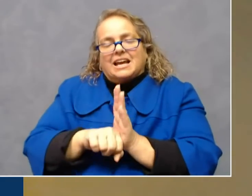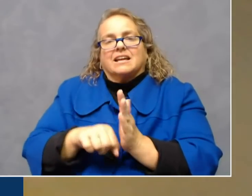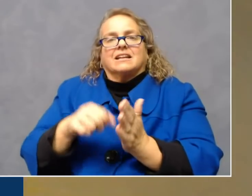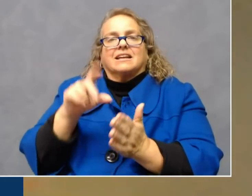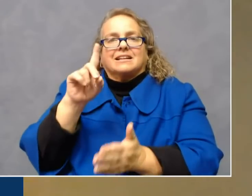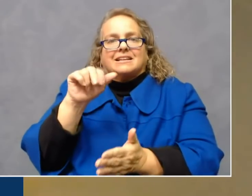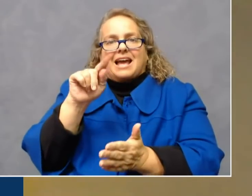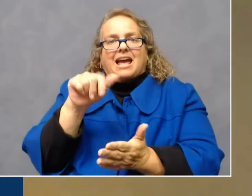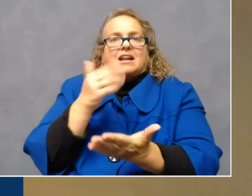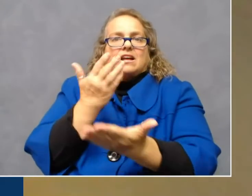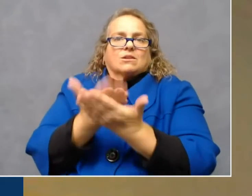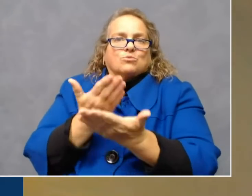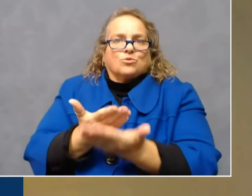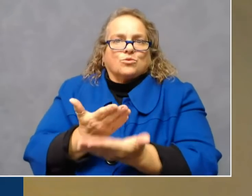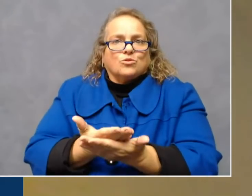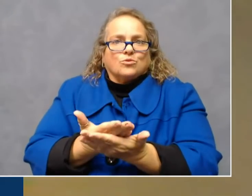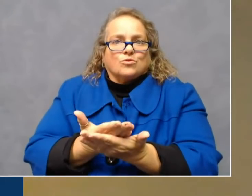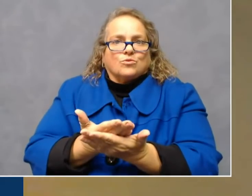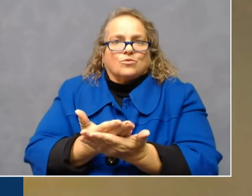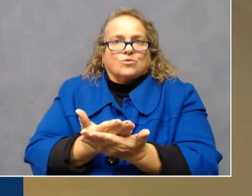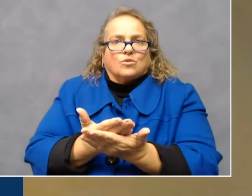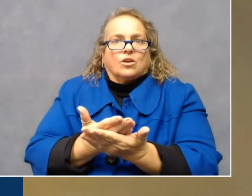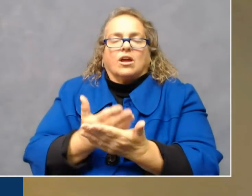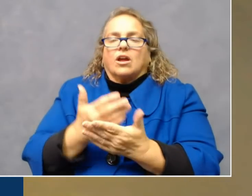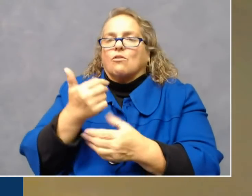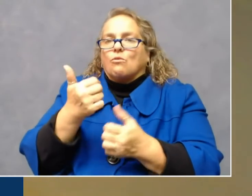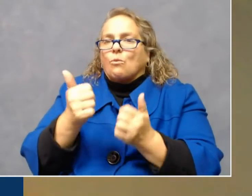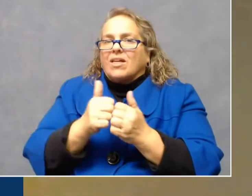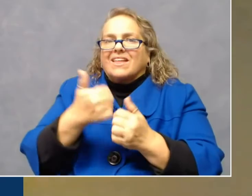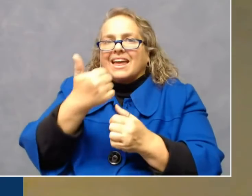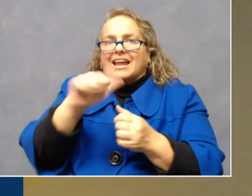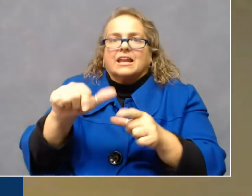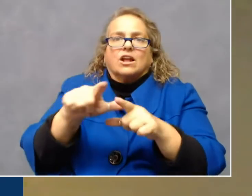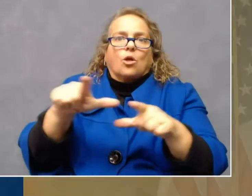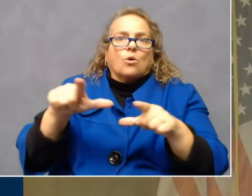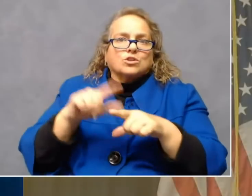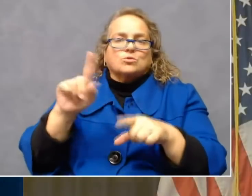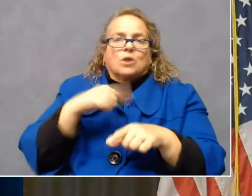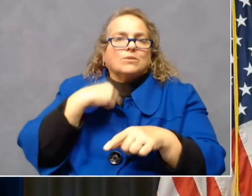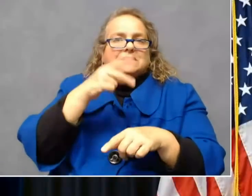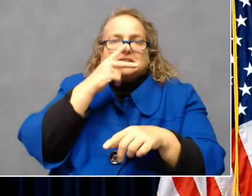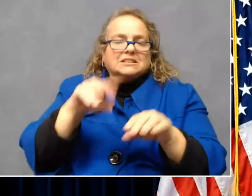across any location where we see the spread.